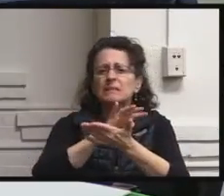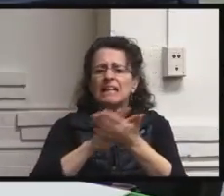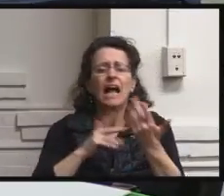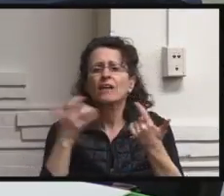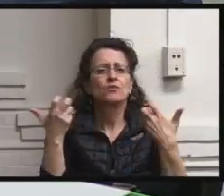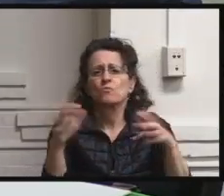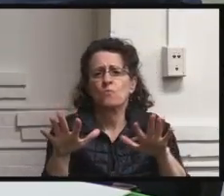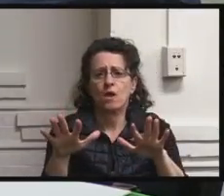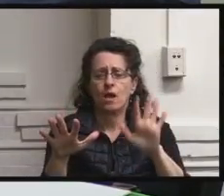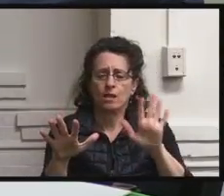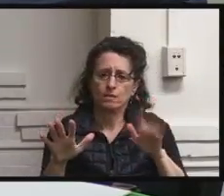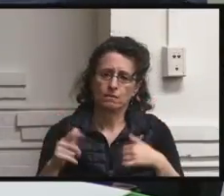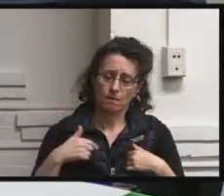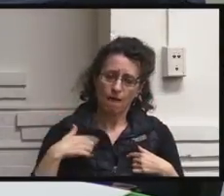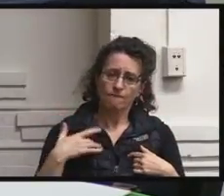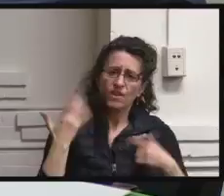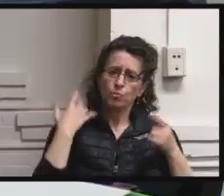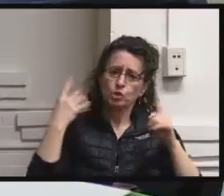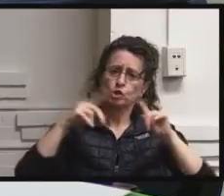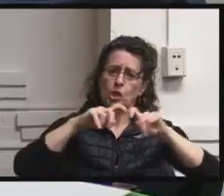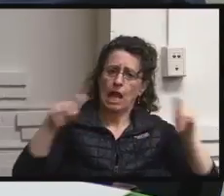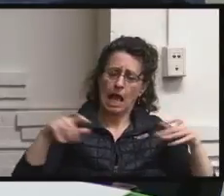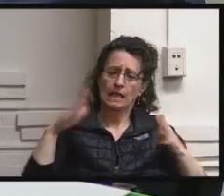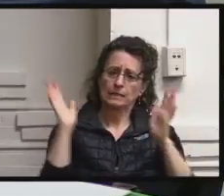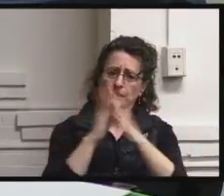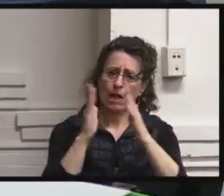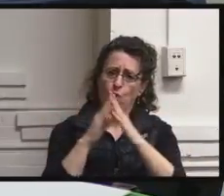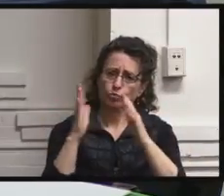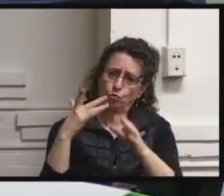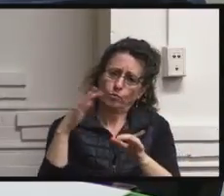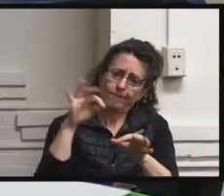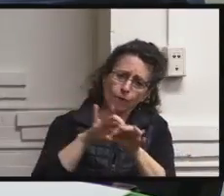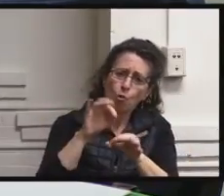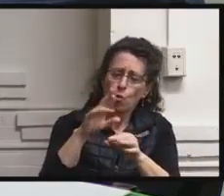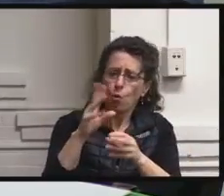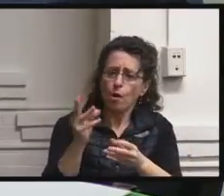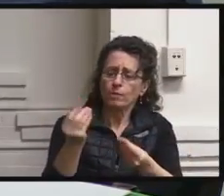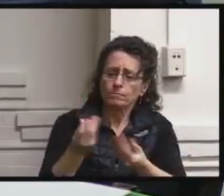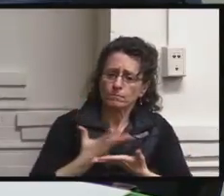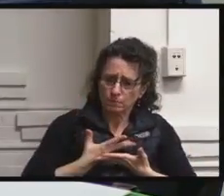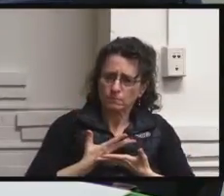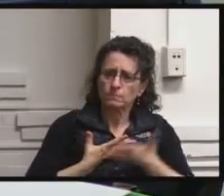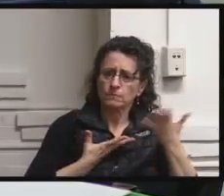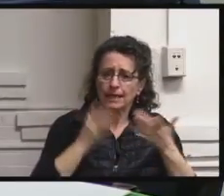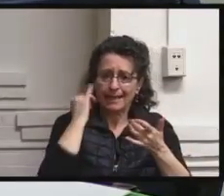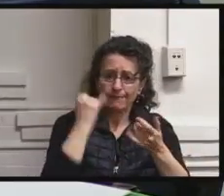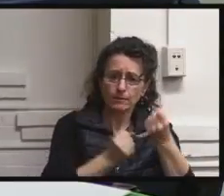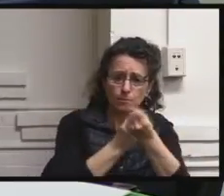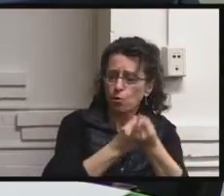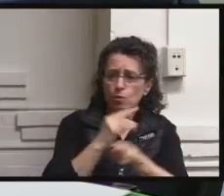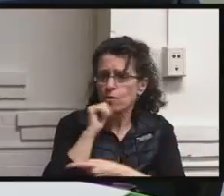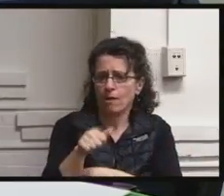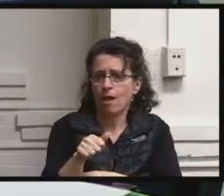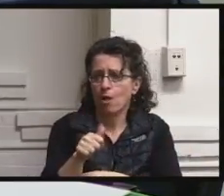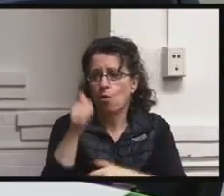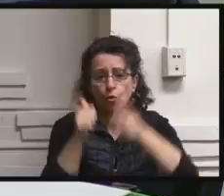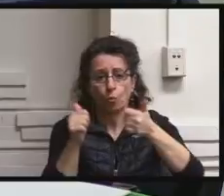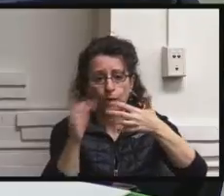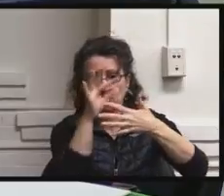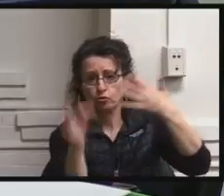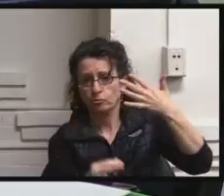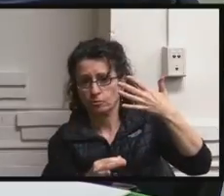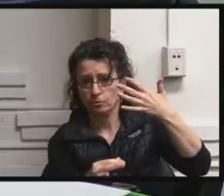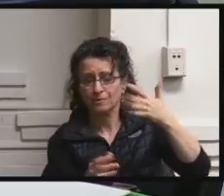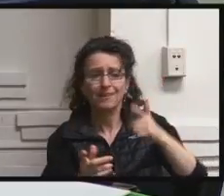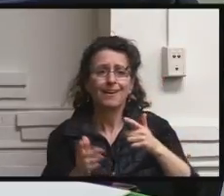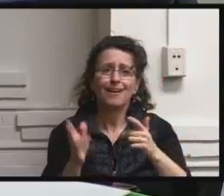the question. And if somebody doesn't answer, fine. But we can't start like no one's gonna show up. No one's gonna answer,